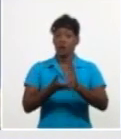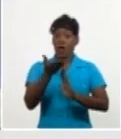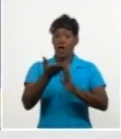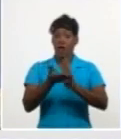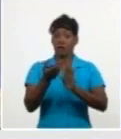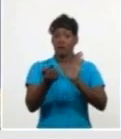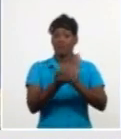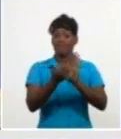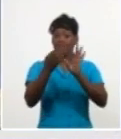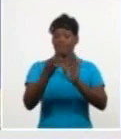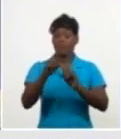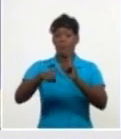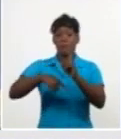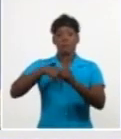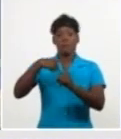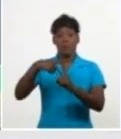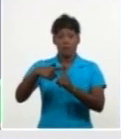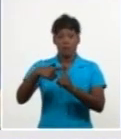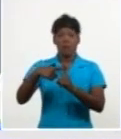Thus,